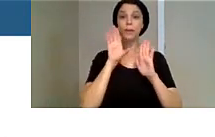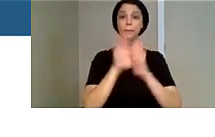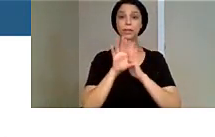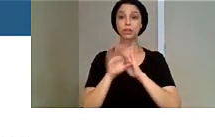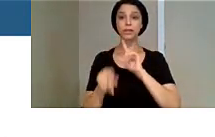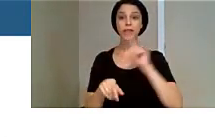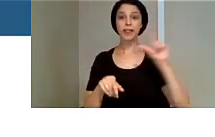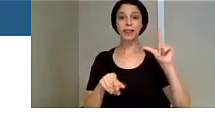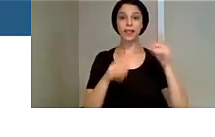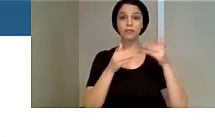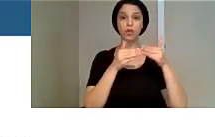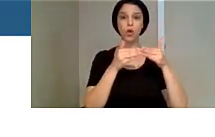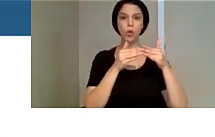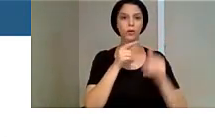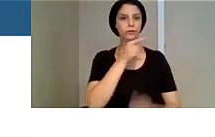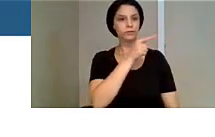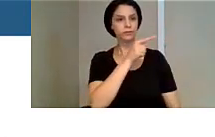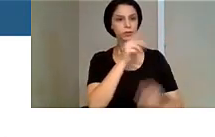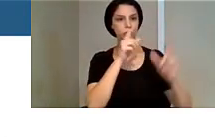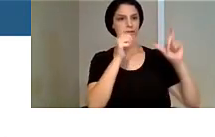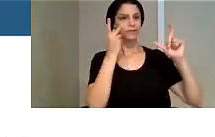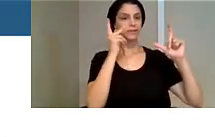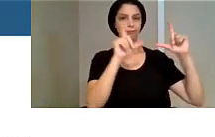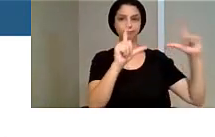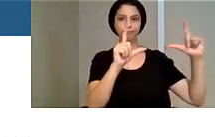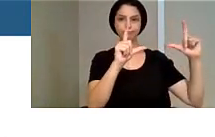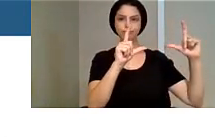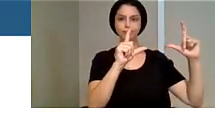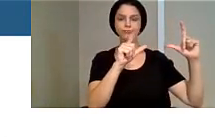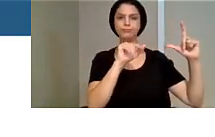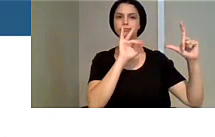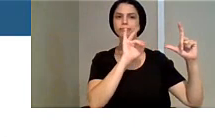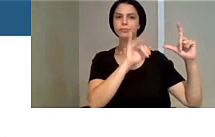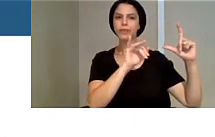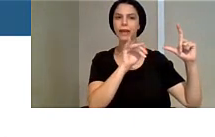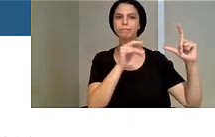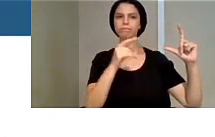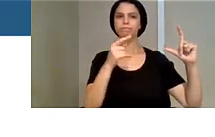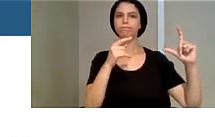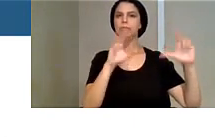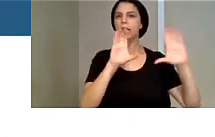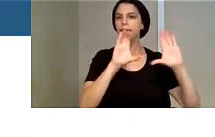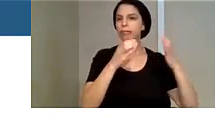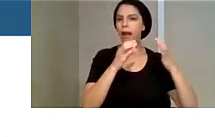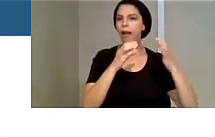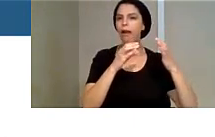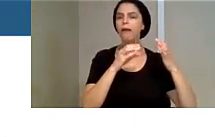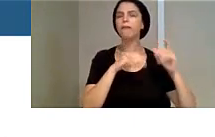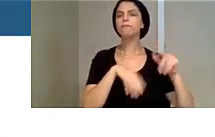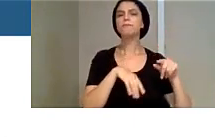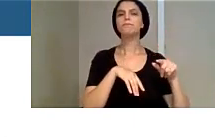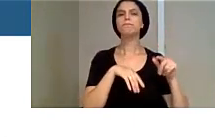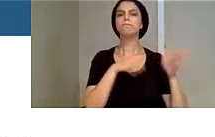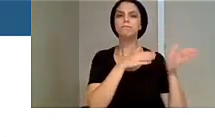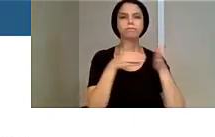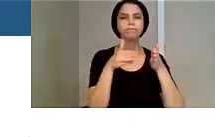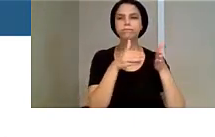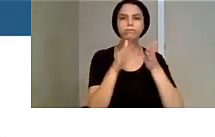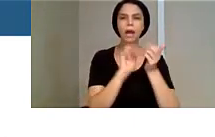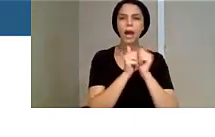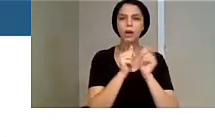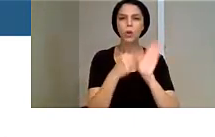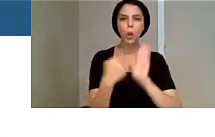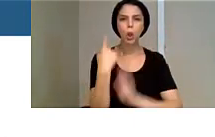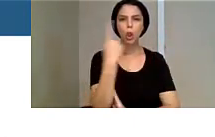left-hand corner, you can see on the left-hand side, we are in a course with course navigation shown on the left.